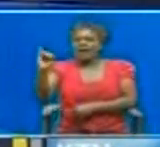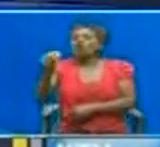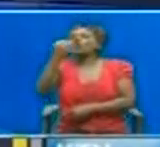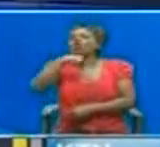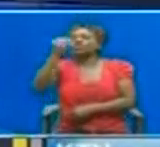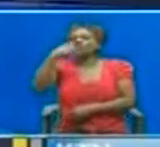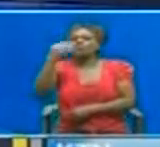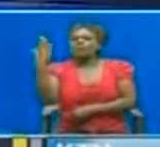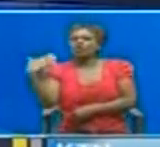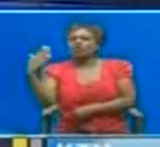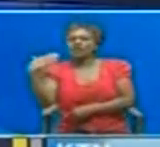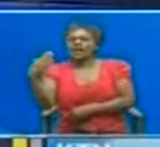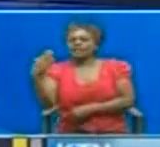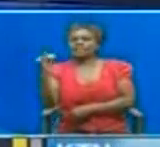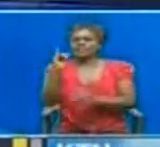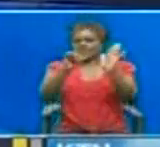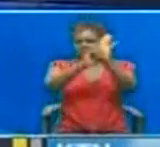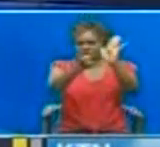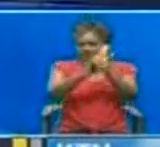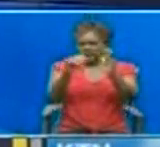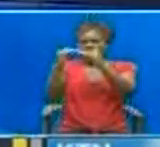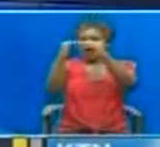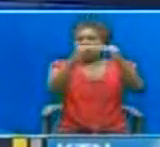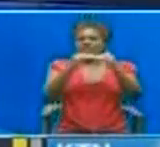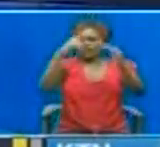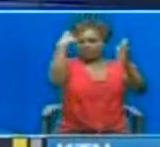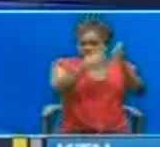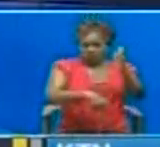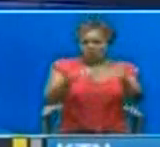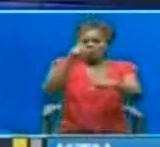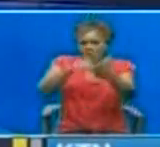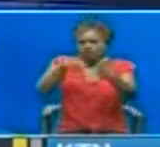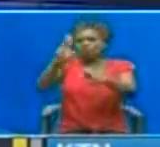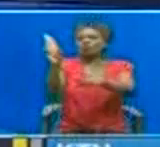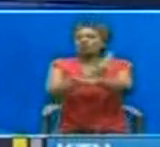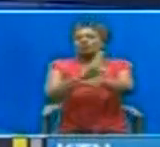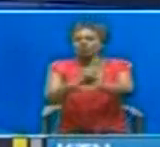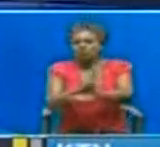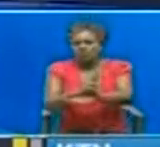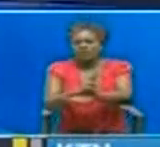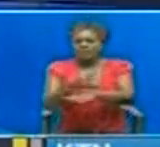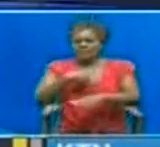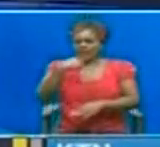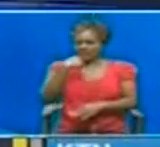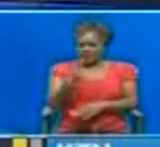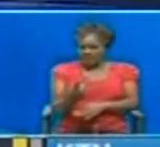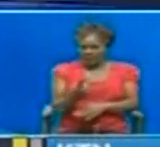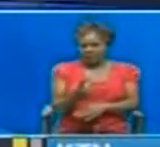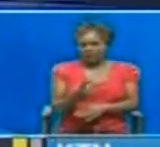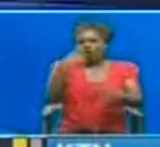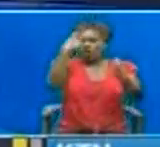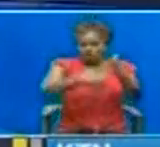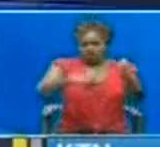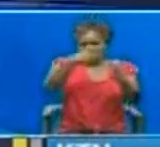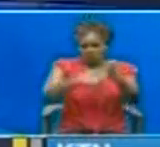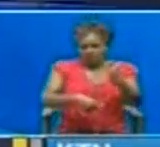consumer product indices. This is the average cost of your daily consumer products, as I mentioned earlier, and what they cost